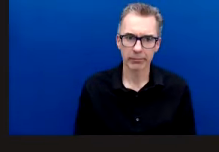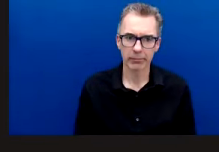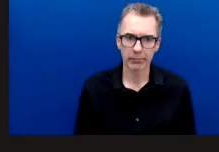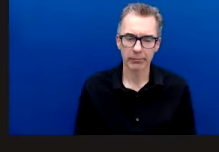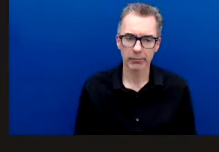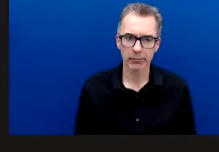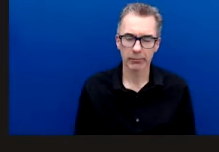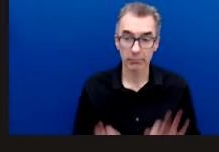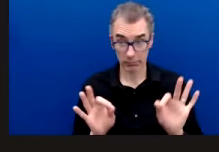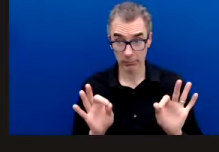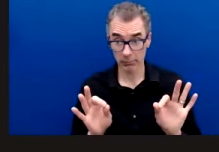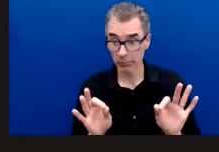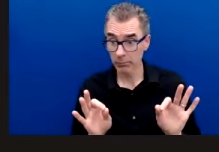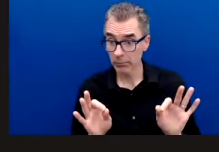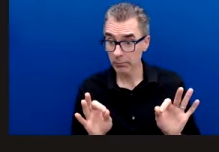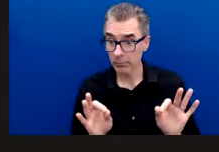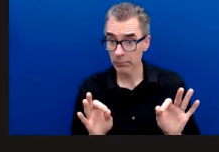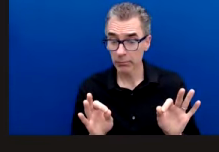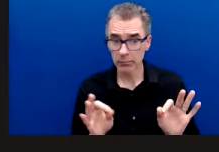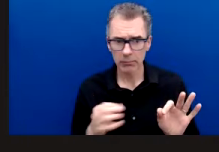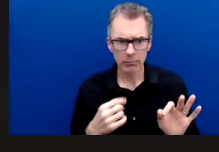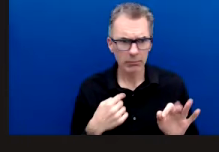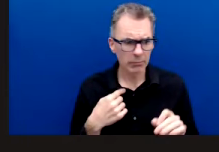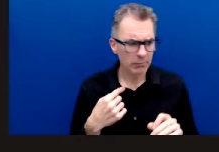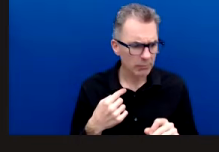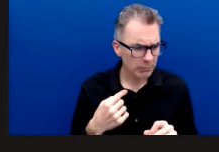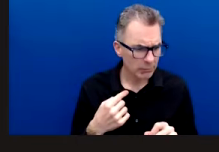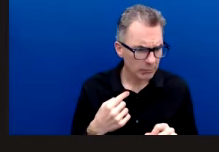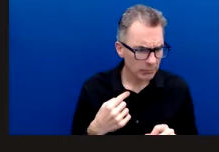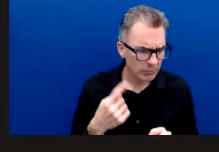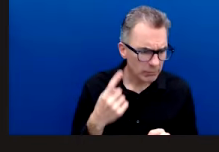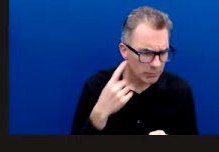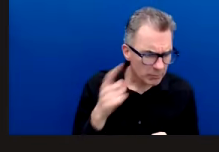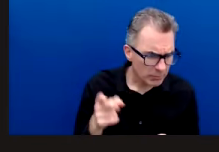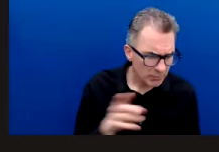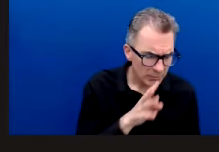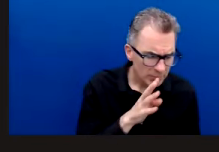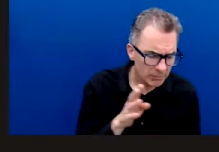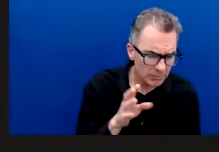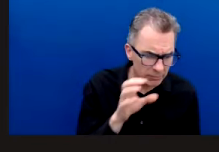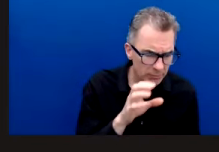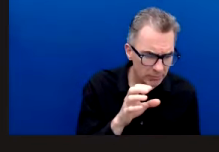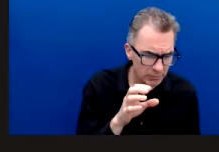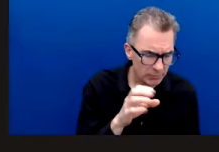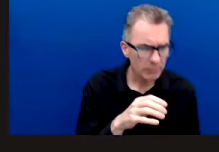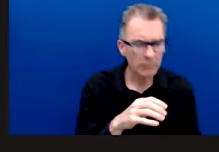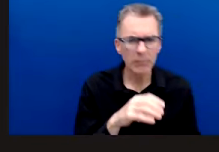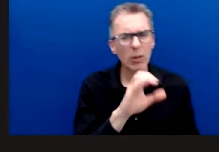Is there any question? Here's someone coming I have off a of question. mute. Yes. Who's